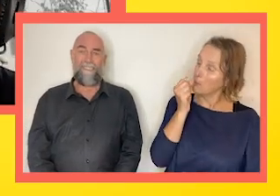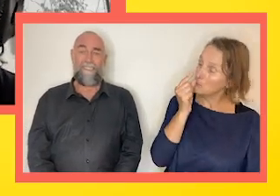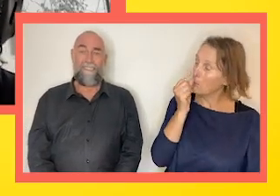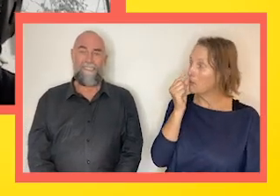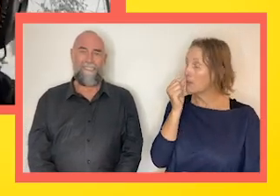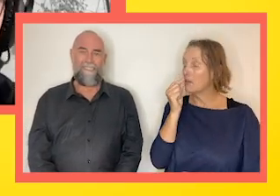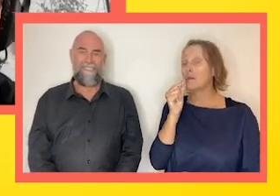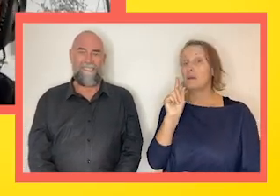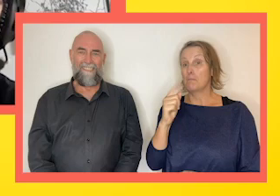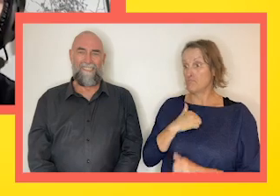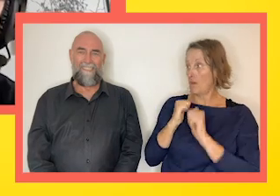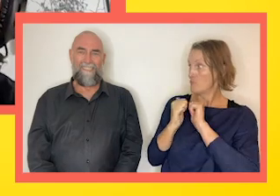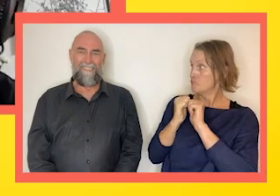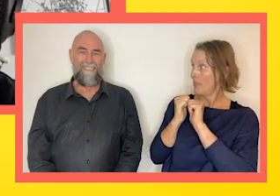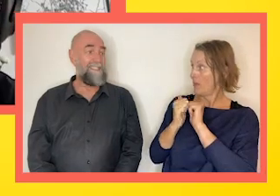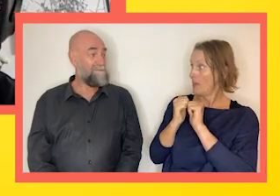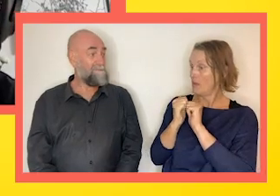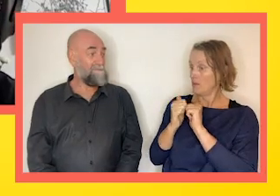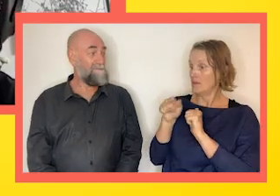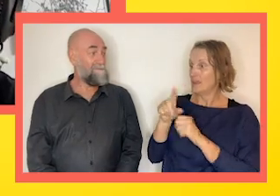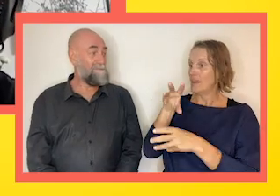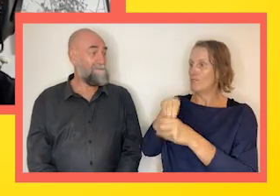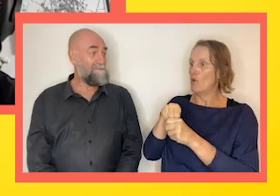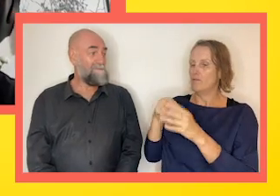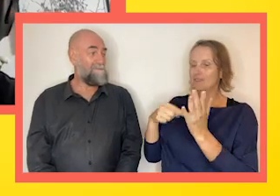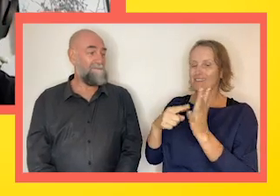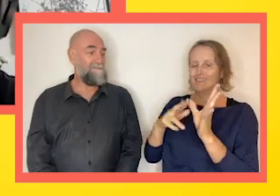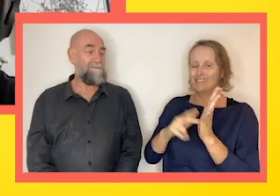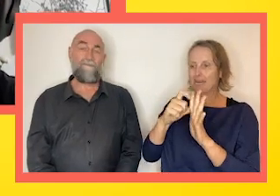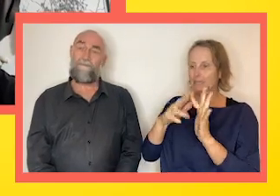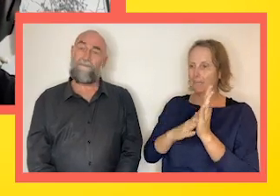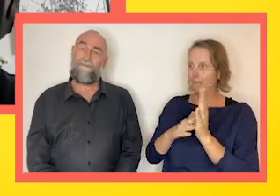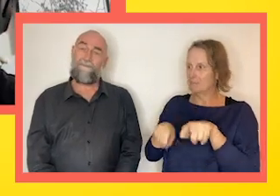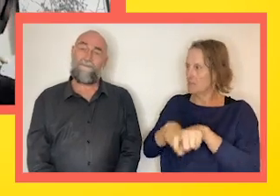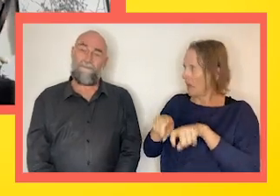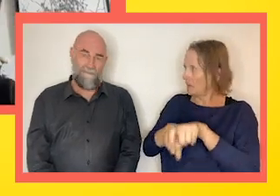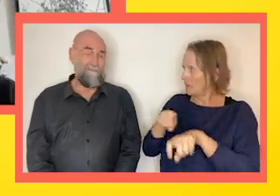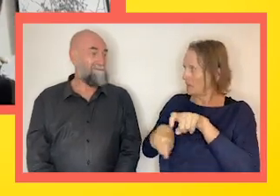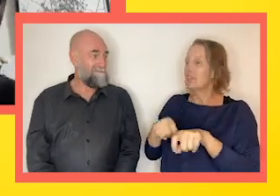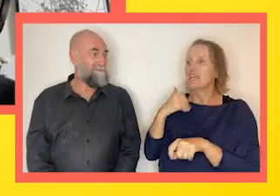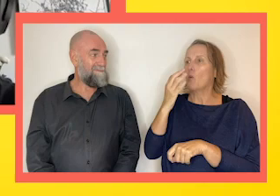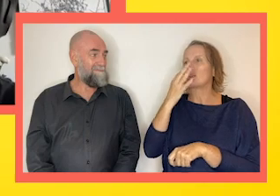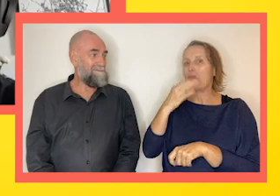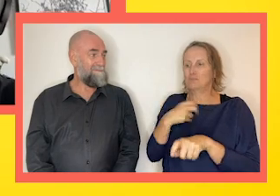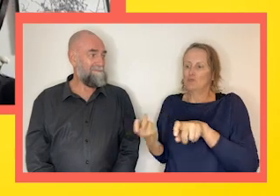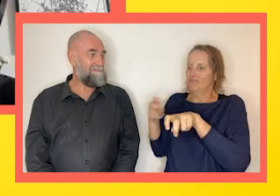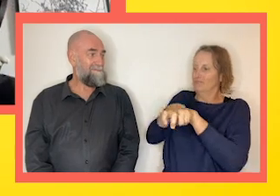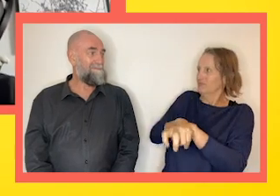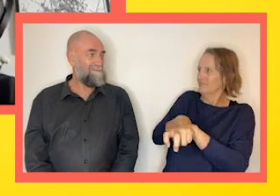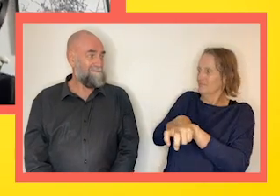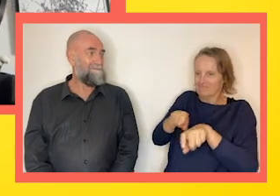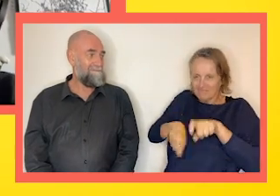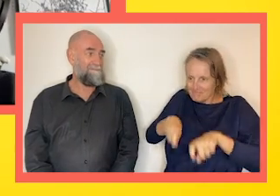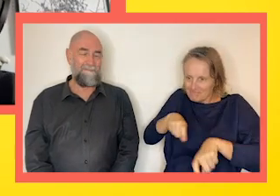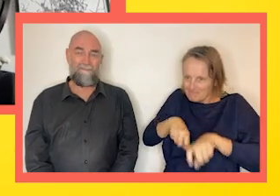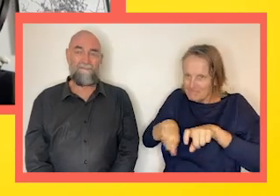chance. I've got my brother's in tandem cycling, and he keeps trying to get me on the back of the tandem bike